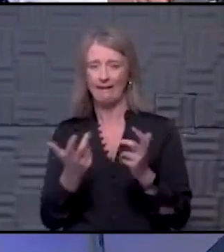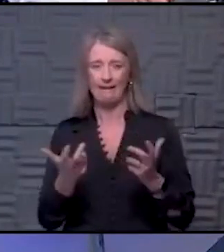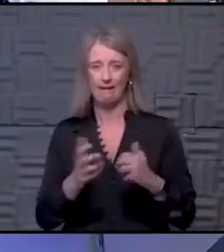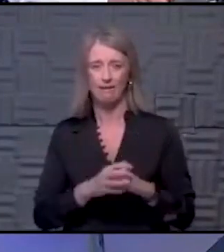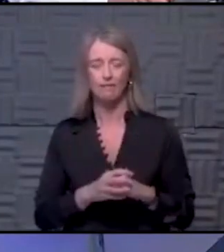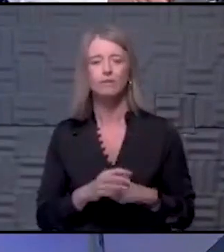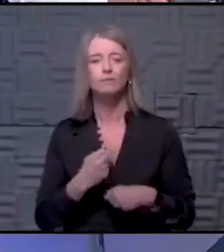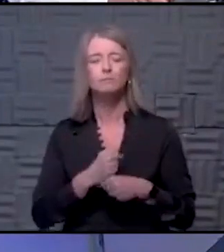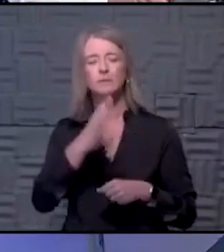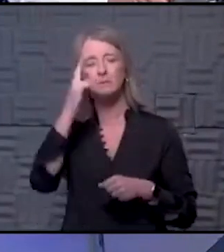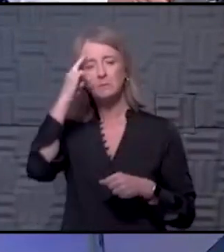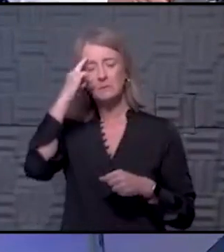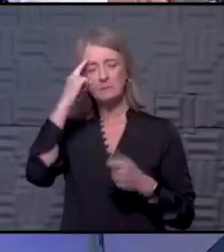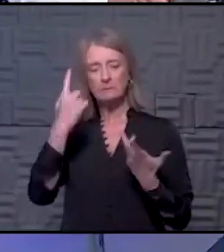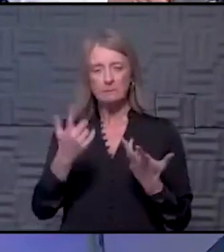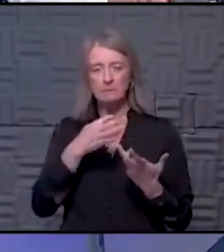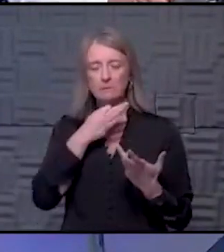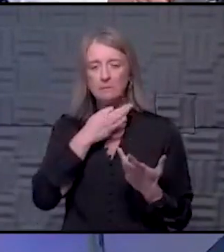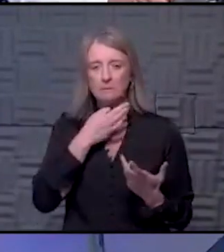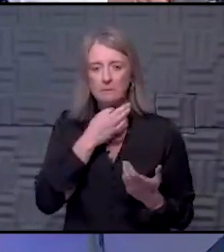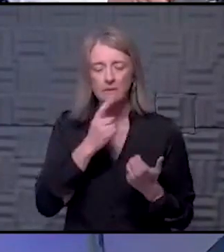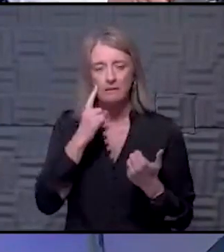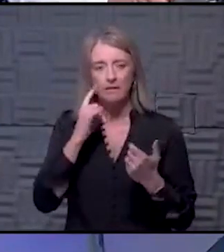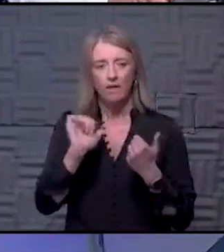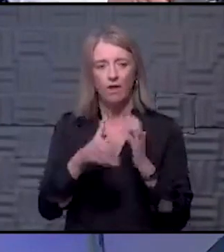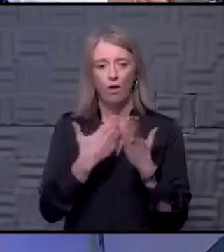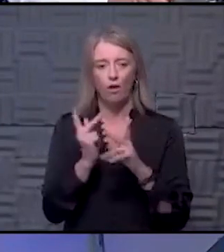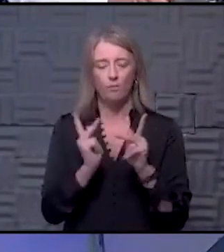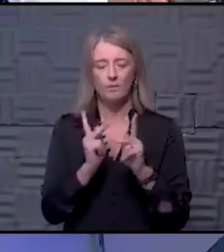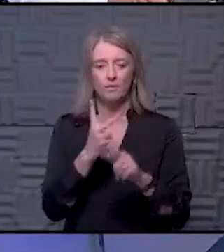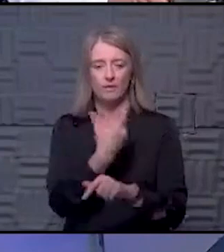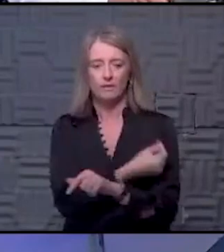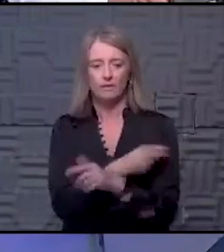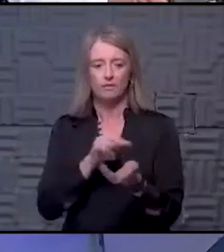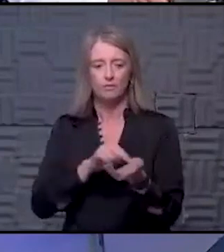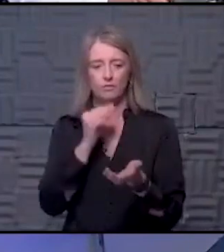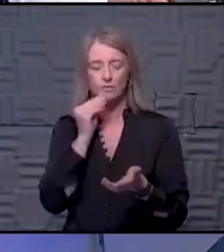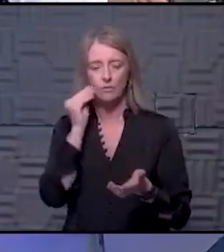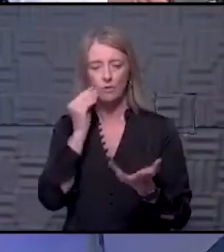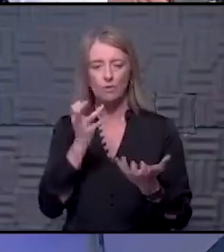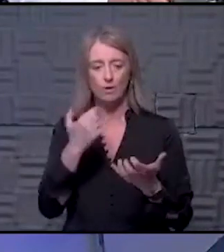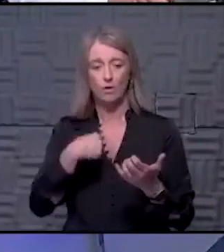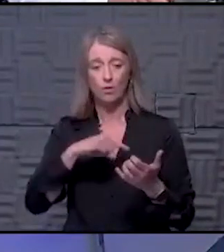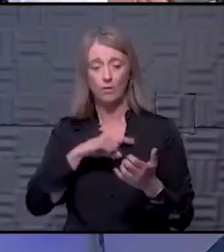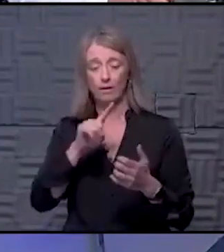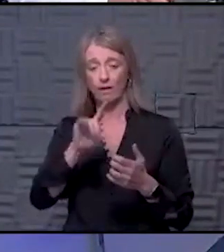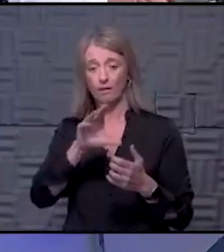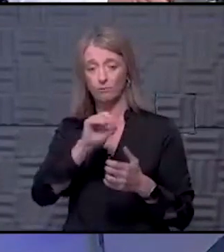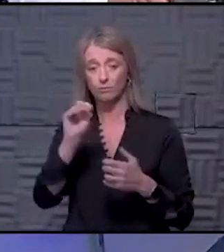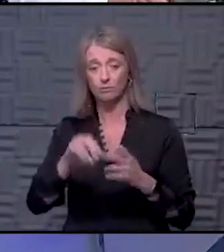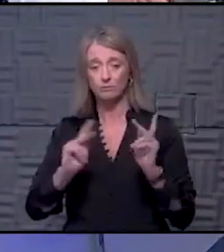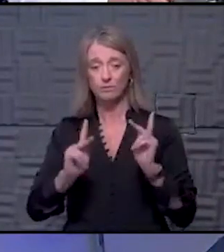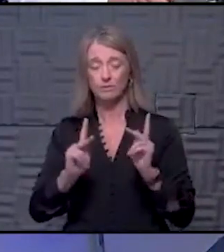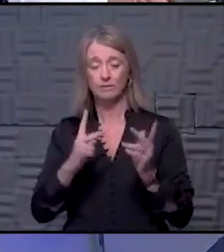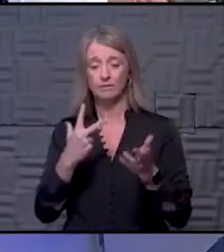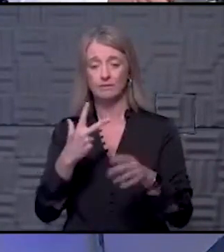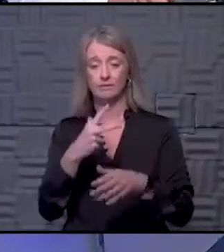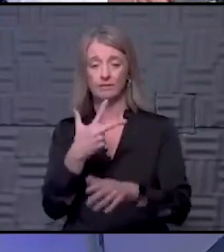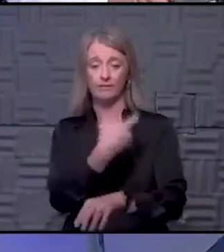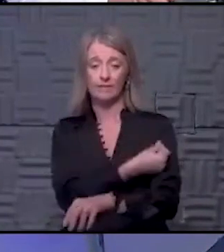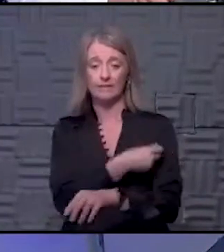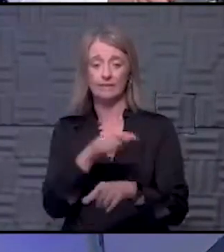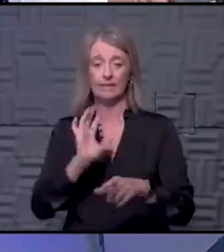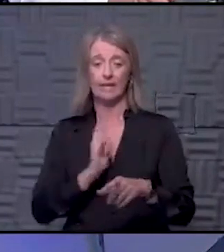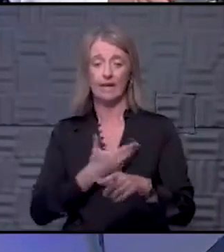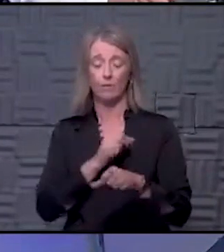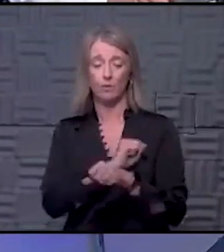she said it makes her wonder, I thought everybody was getting their vaccinations in the nursing home, and she wants to know, are we at 100% people getting vaccinations here in